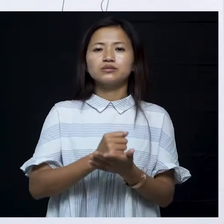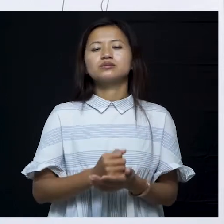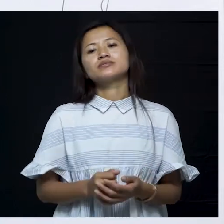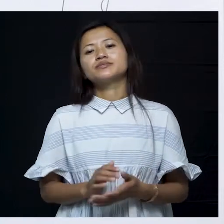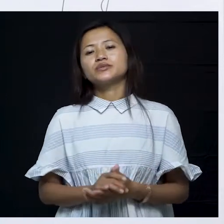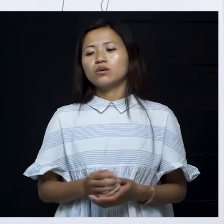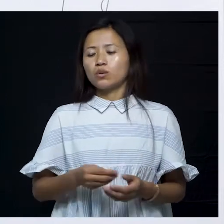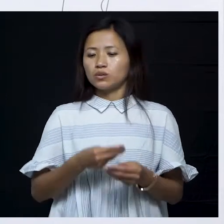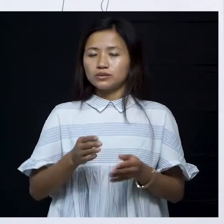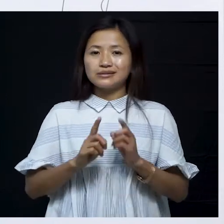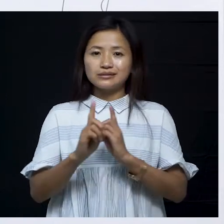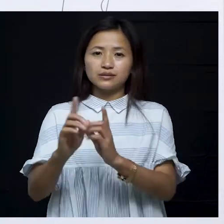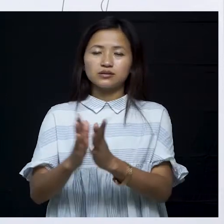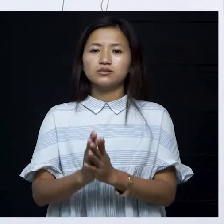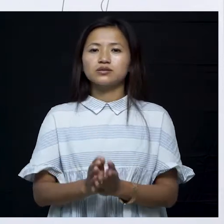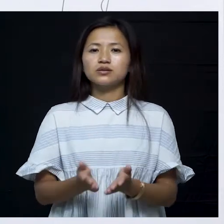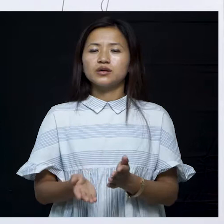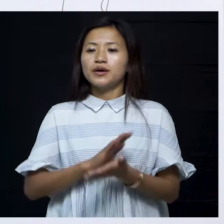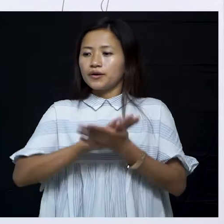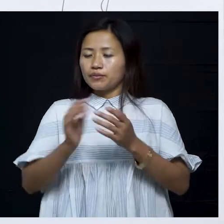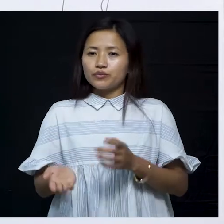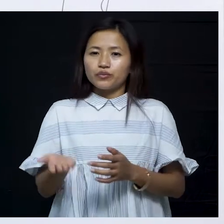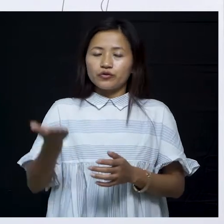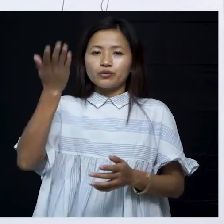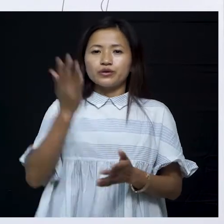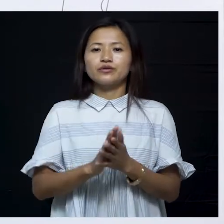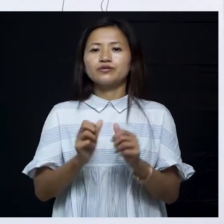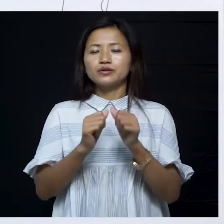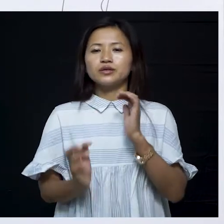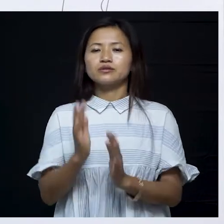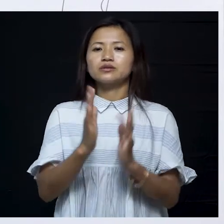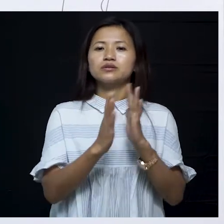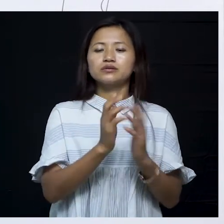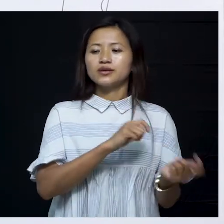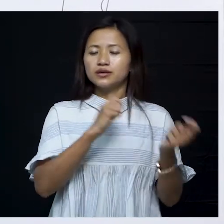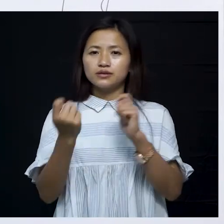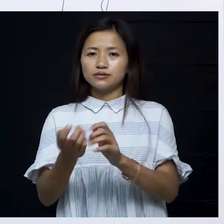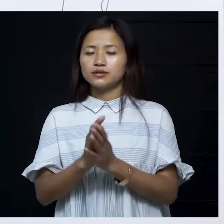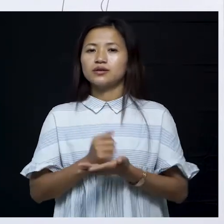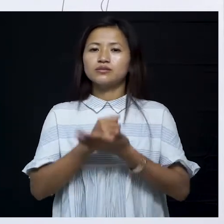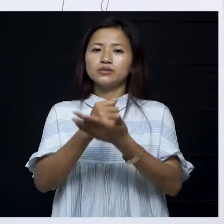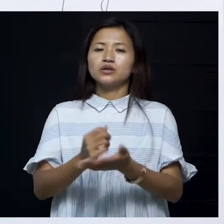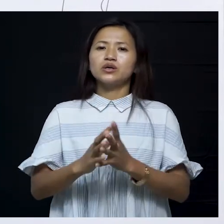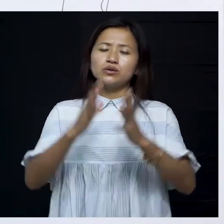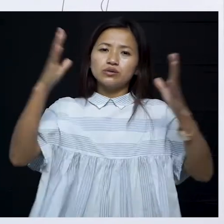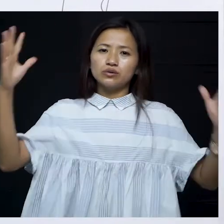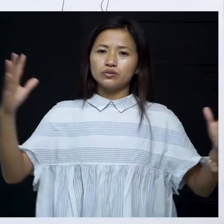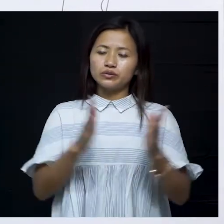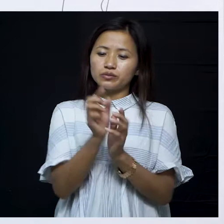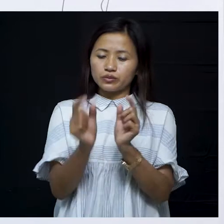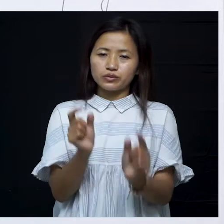So all this has led to the improvement of agriculture, and in return, it is helping this huge population of